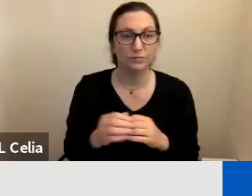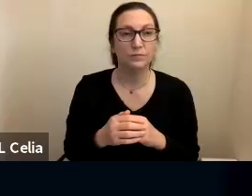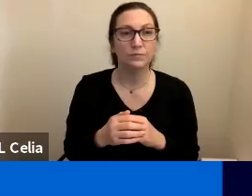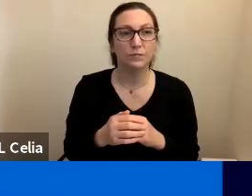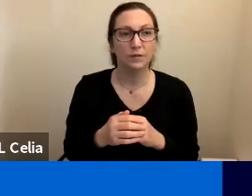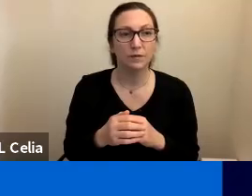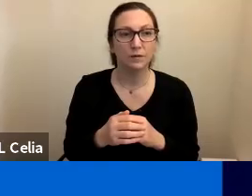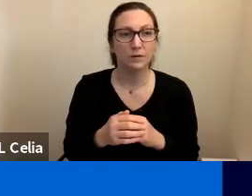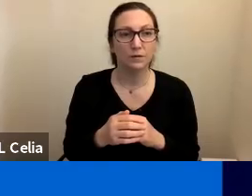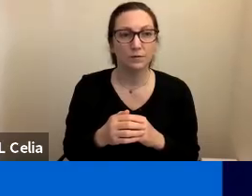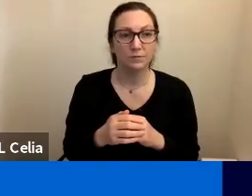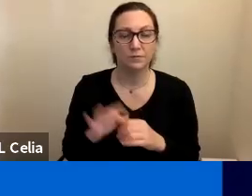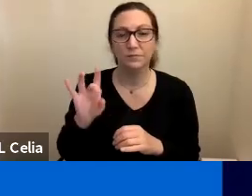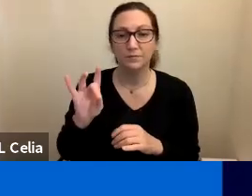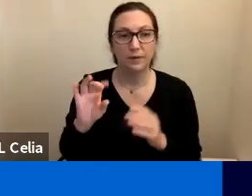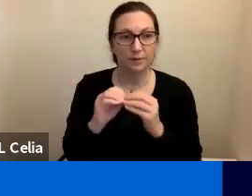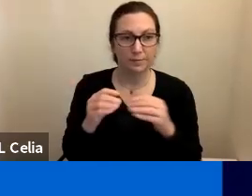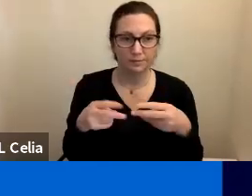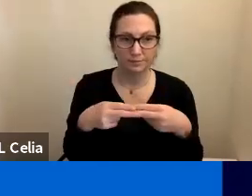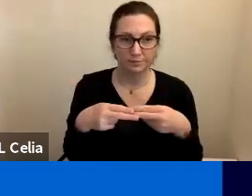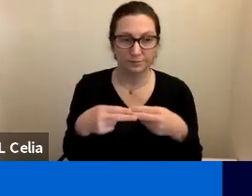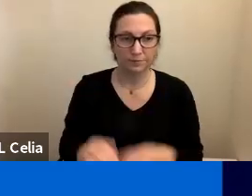maybe 8 slides to go.